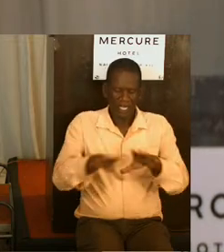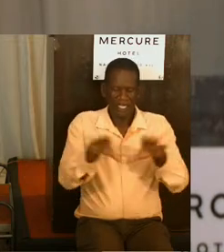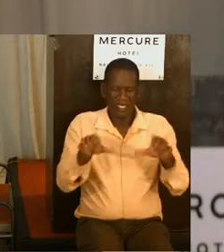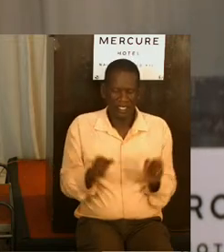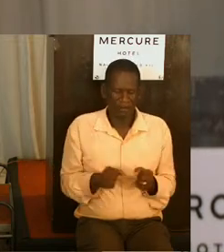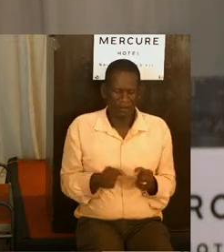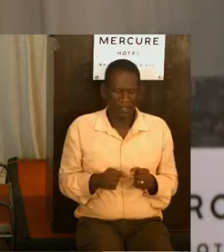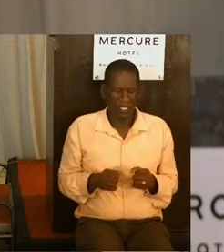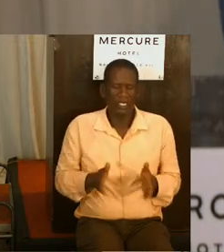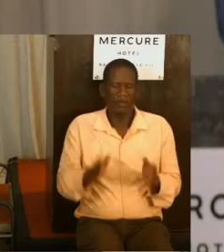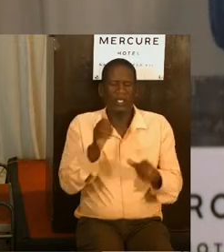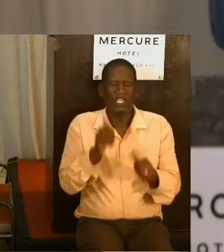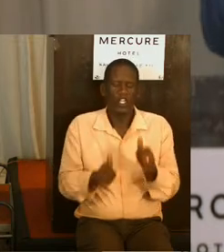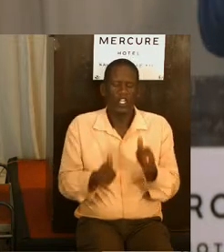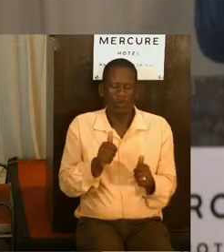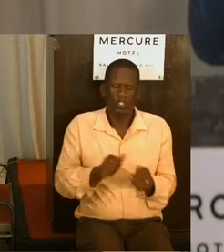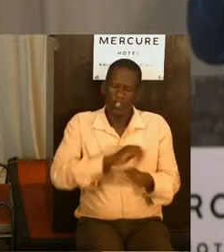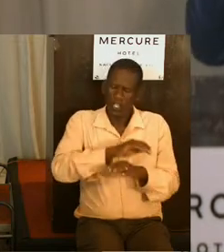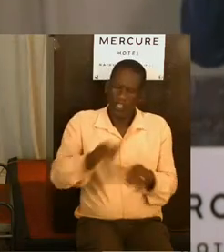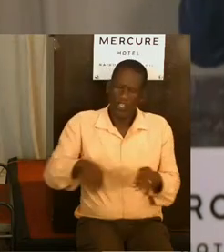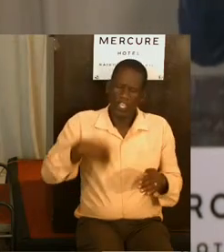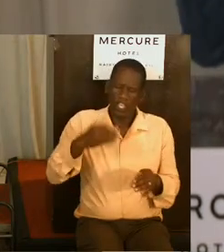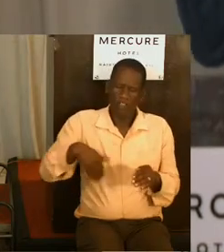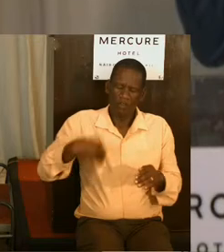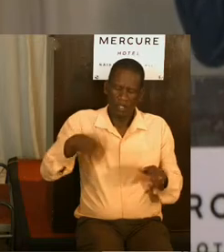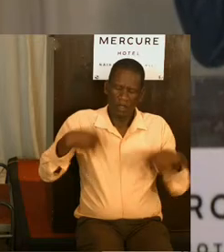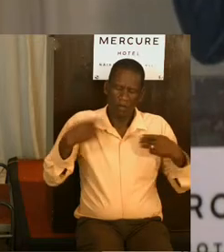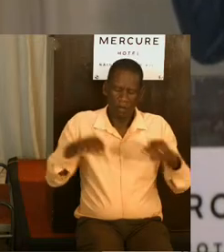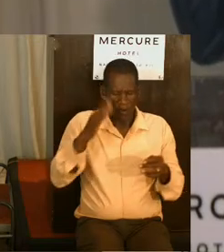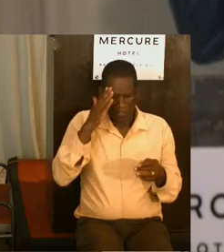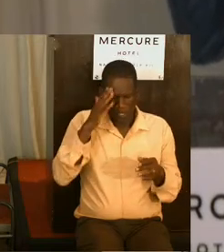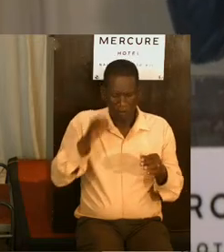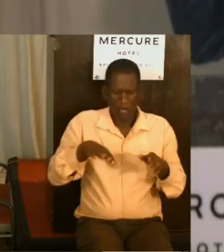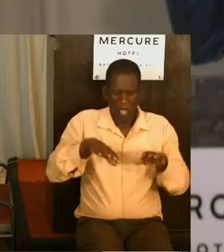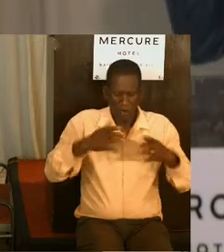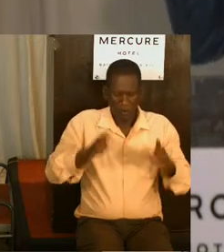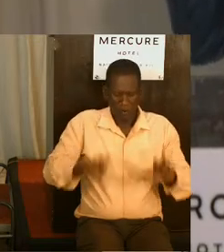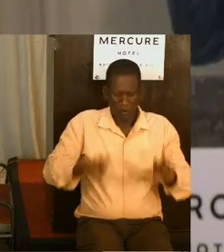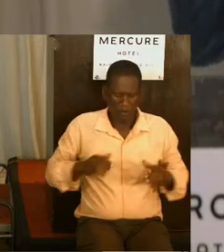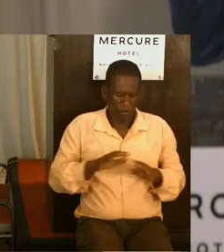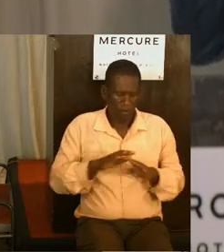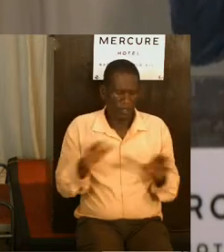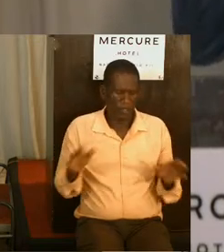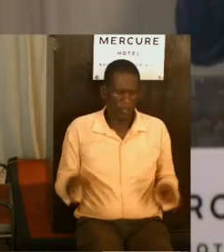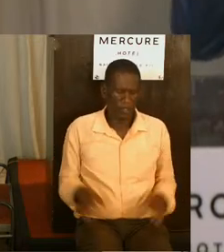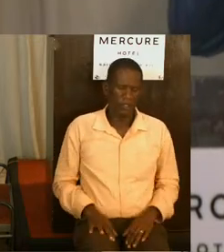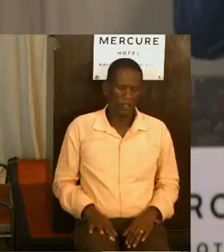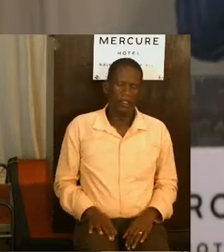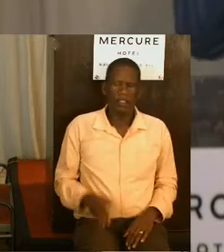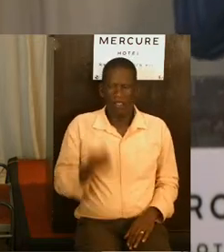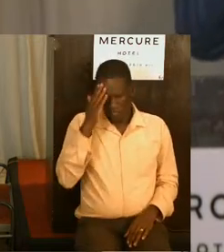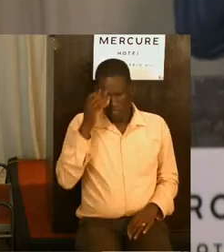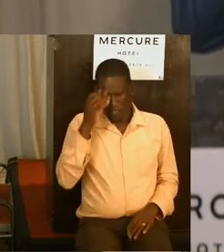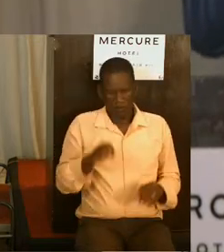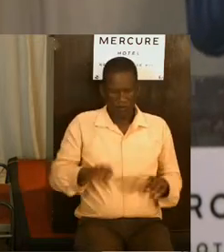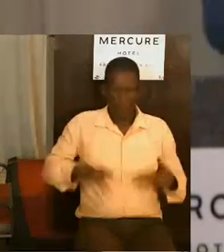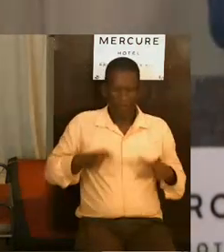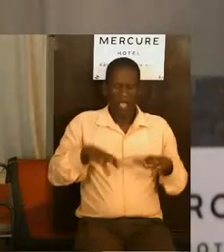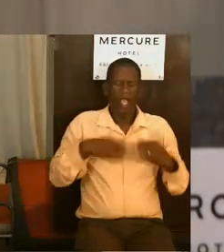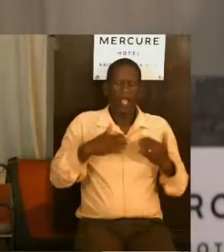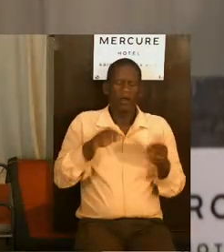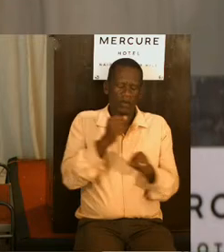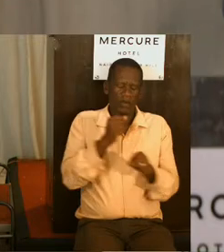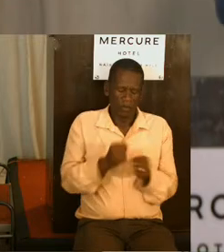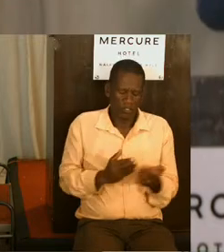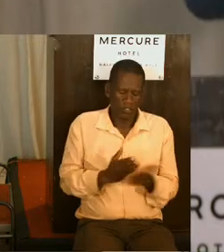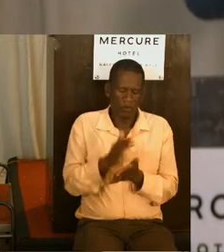is a way in which everyday people are thinking of survival they're thinking of survival so how do